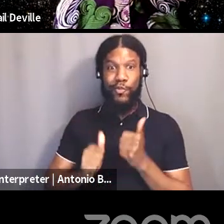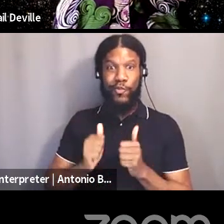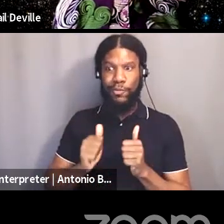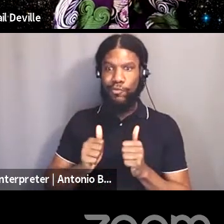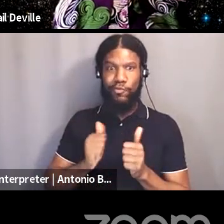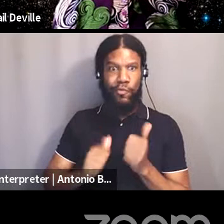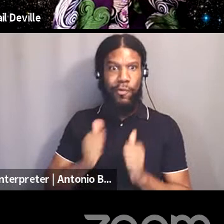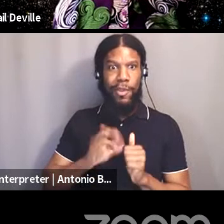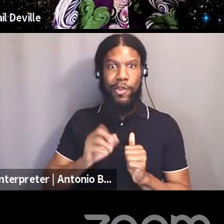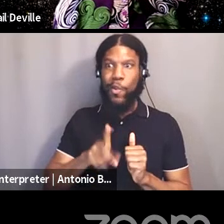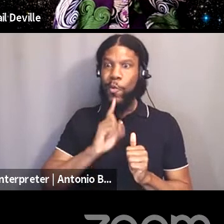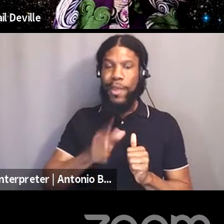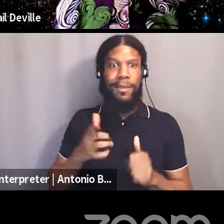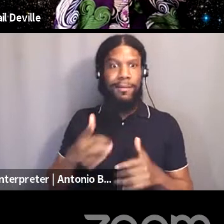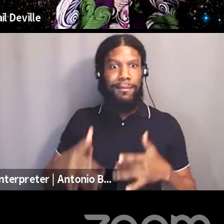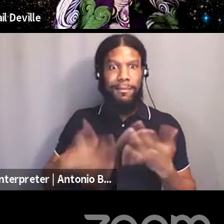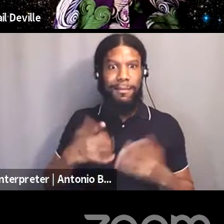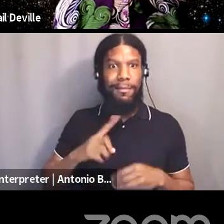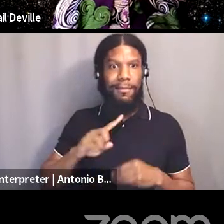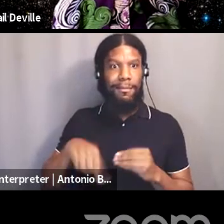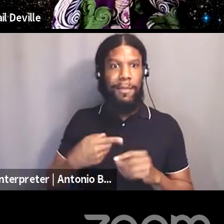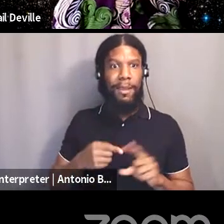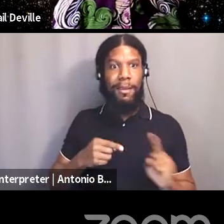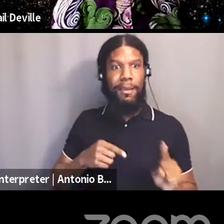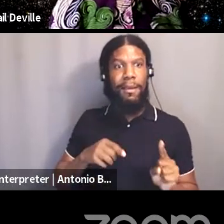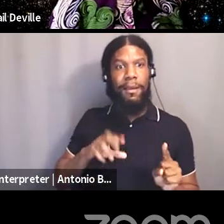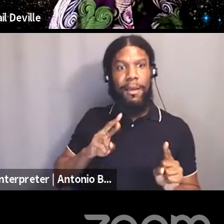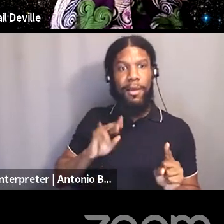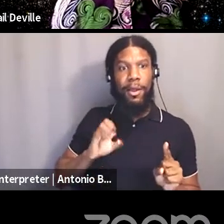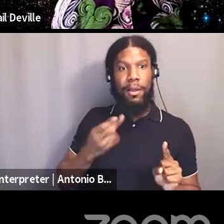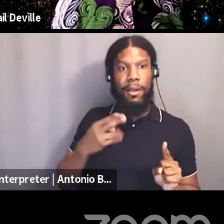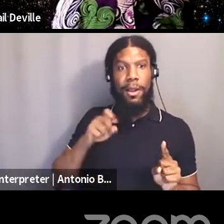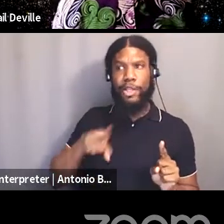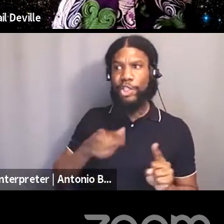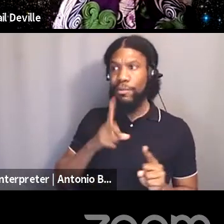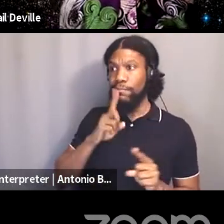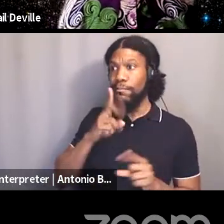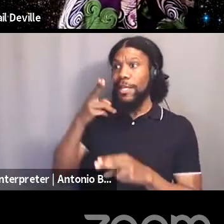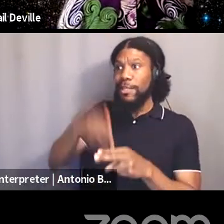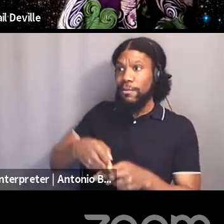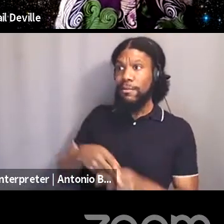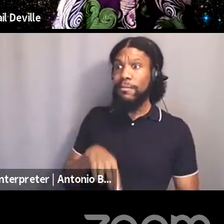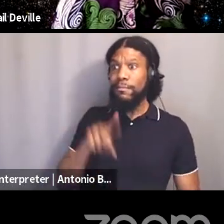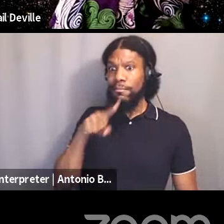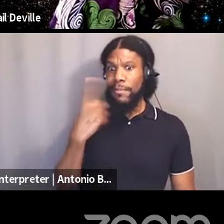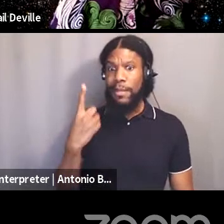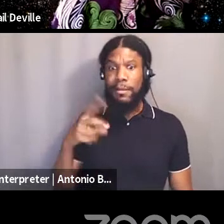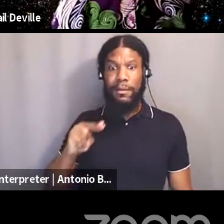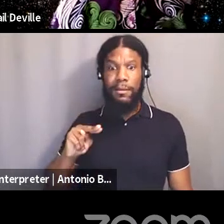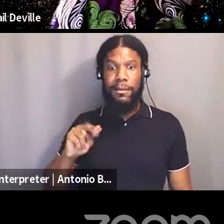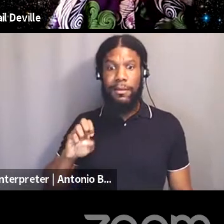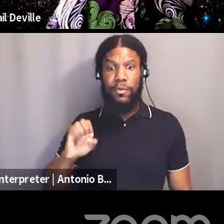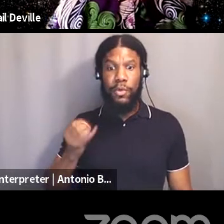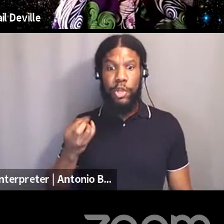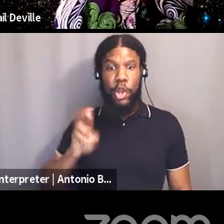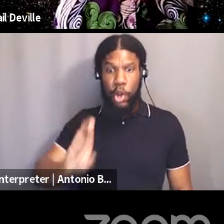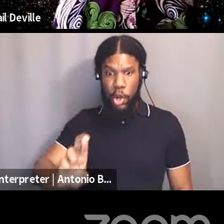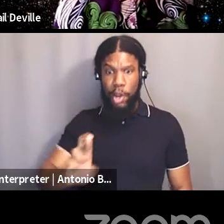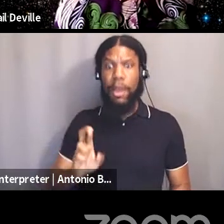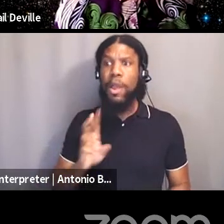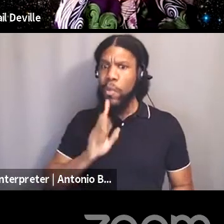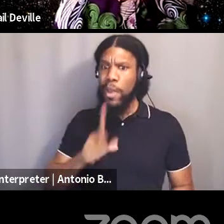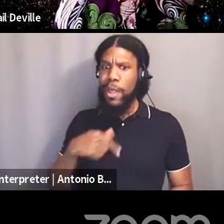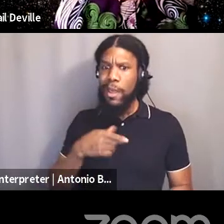like, what about Black Poirot? And this is a work that I had made, that I'd started making a while ago, but